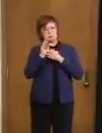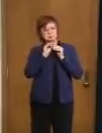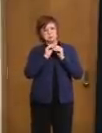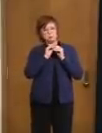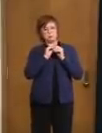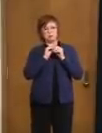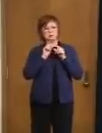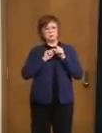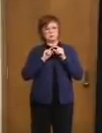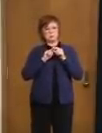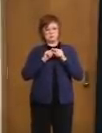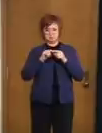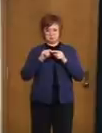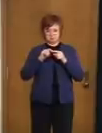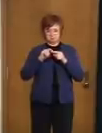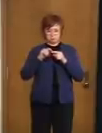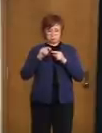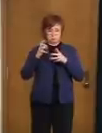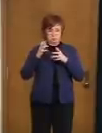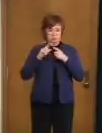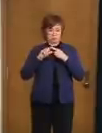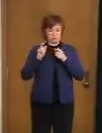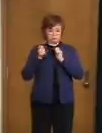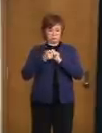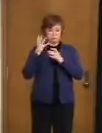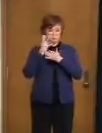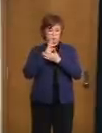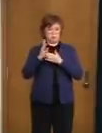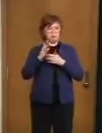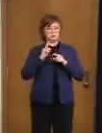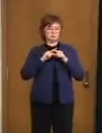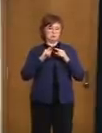then I'm sure Dr. Shahab will adjust that plan accordingly.